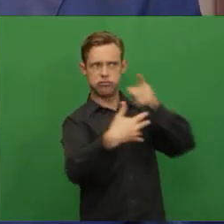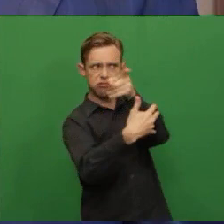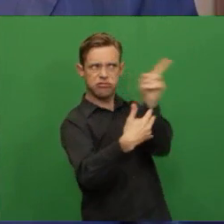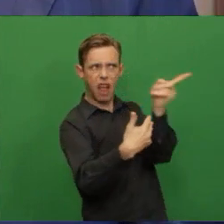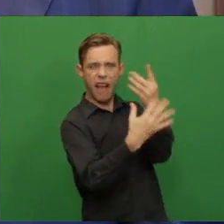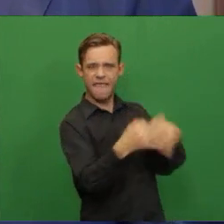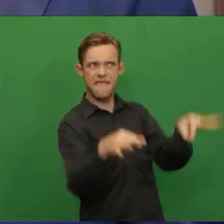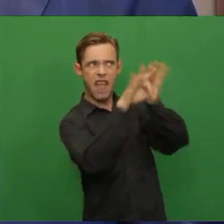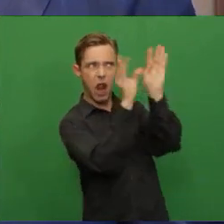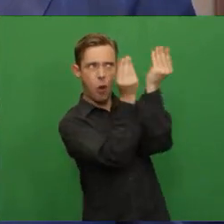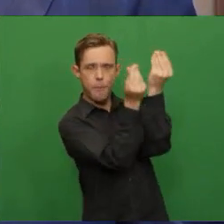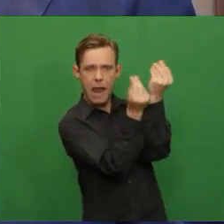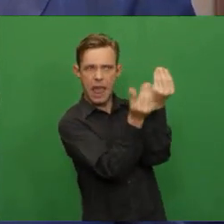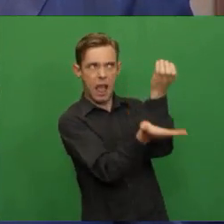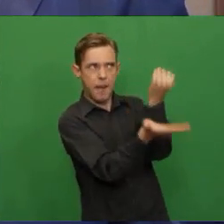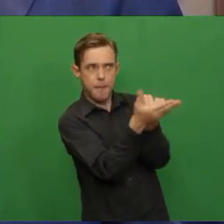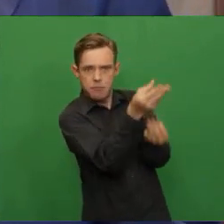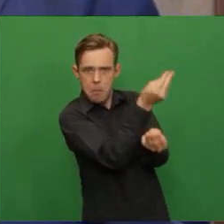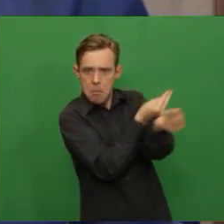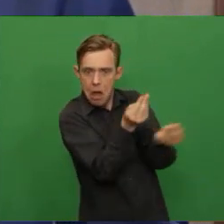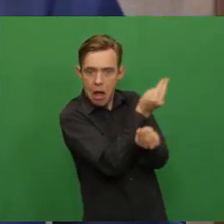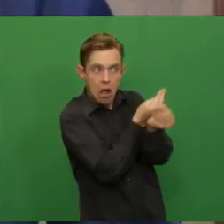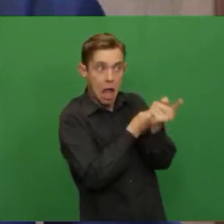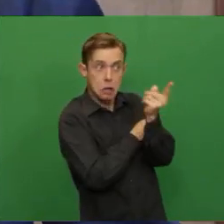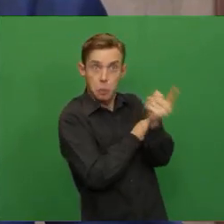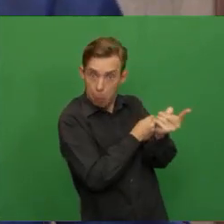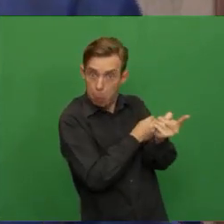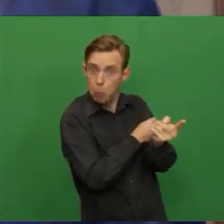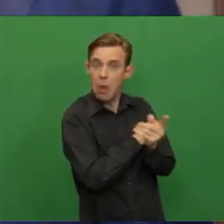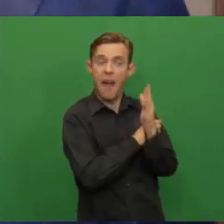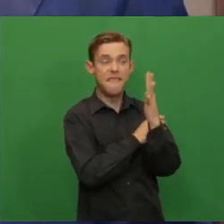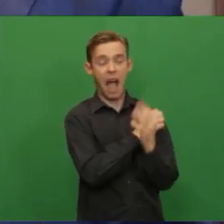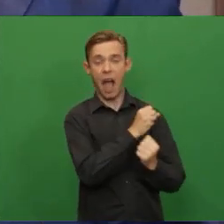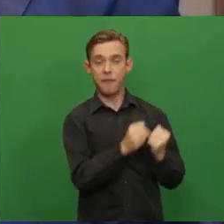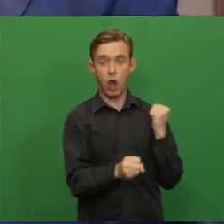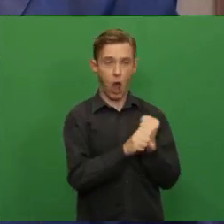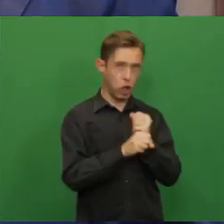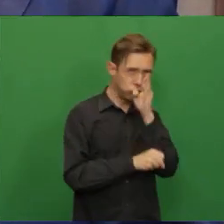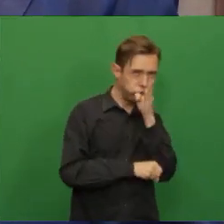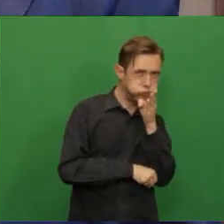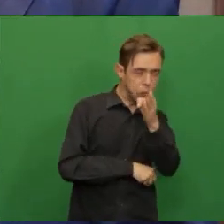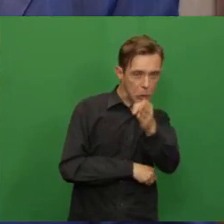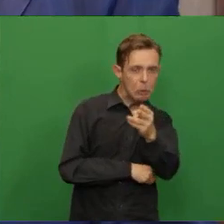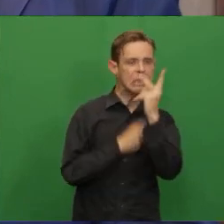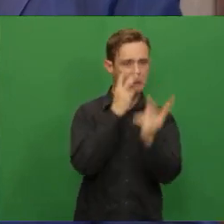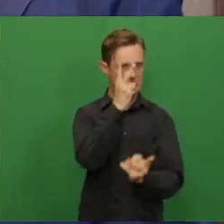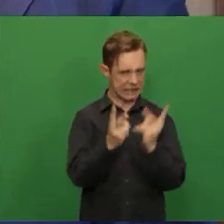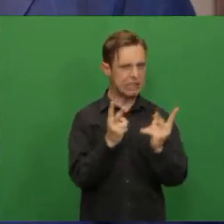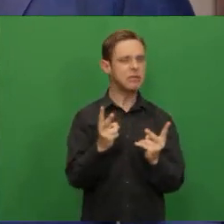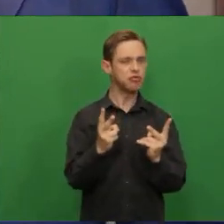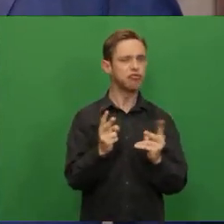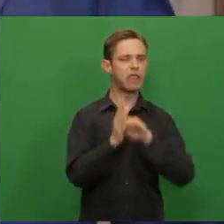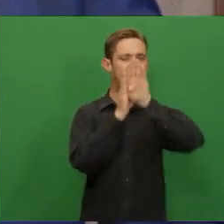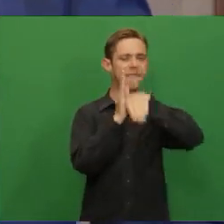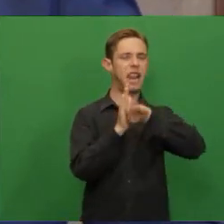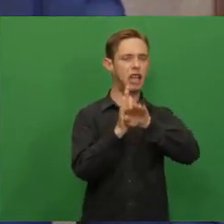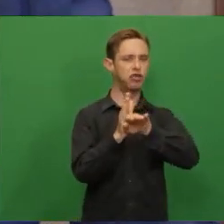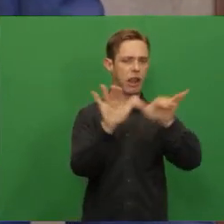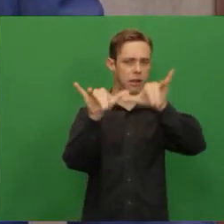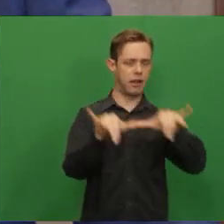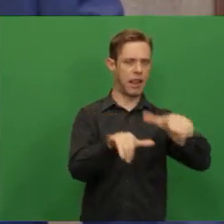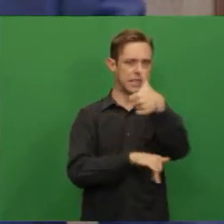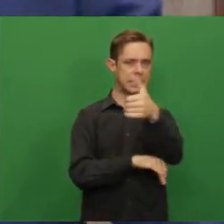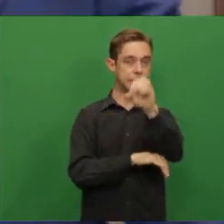movements. While 5-year break-even rates remain within the inflation target range, the longer-term